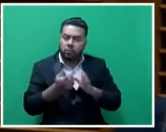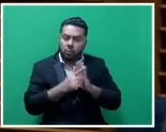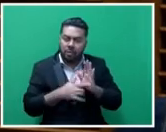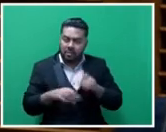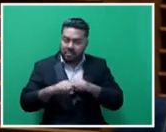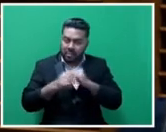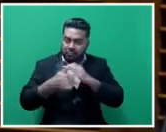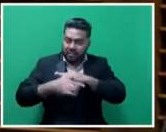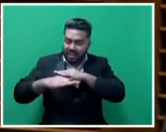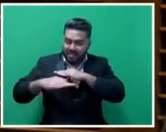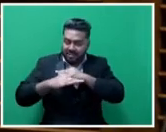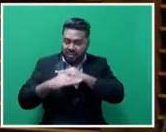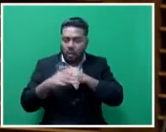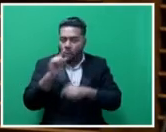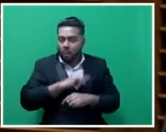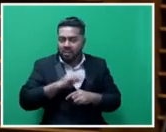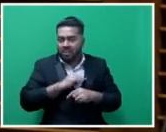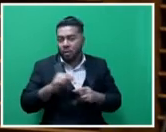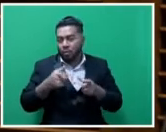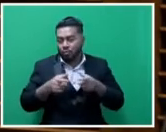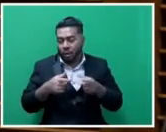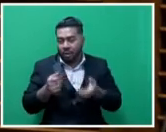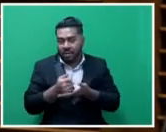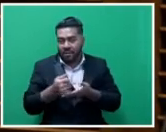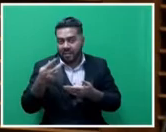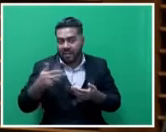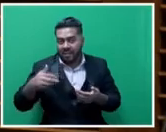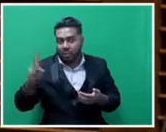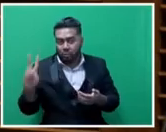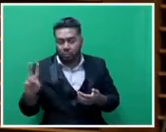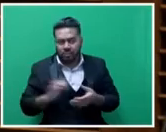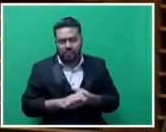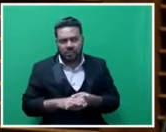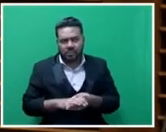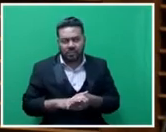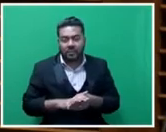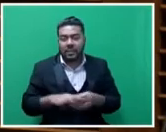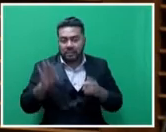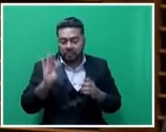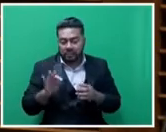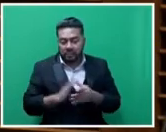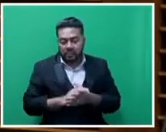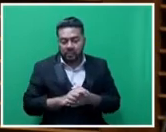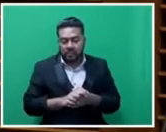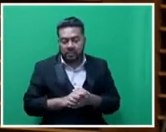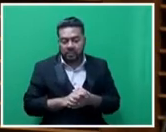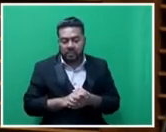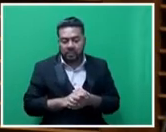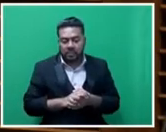standards under the Quality Control Act of 1992. And whilst monitoring and enforcement is important to maintain these